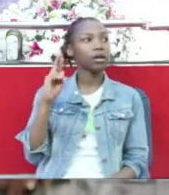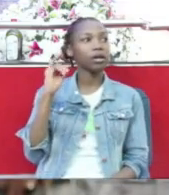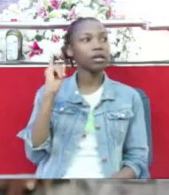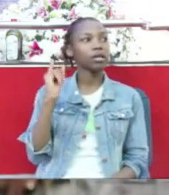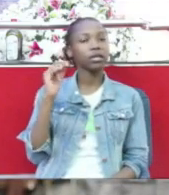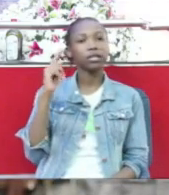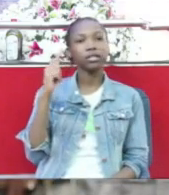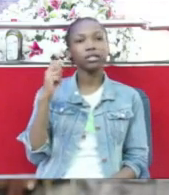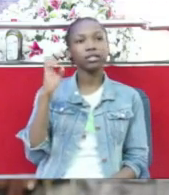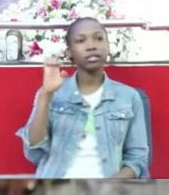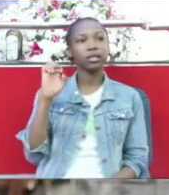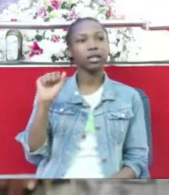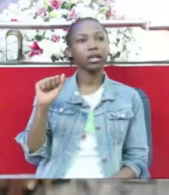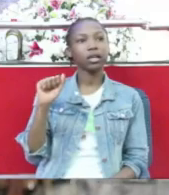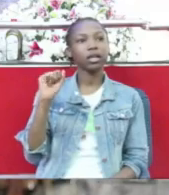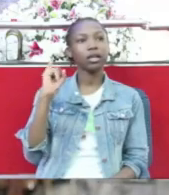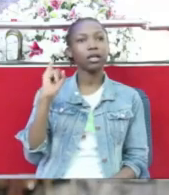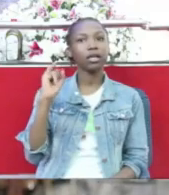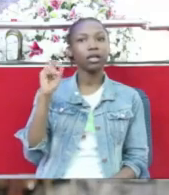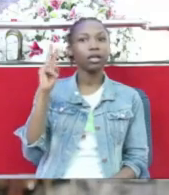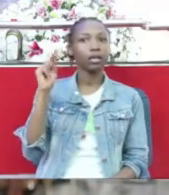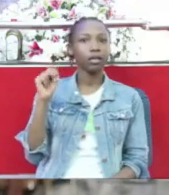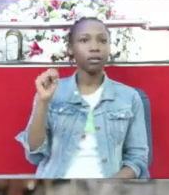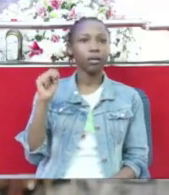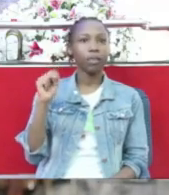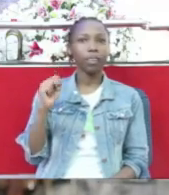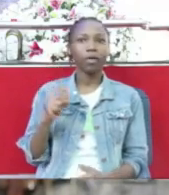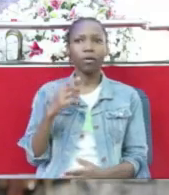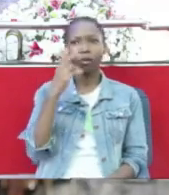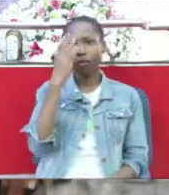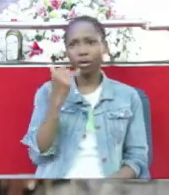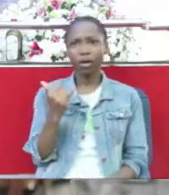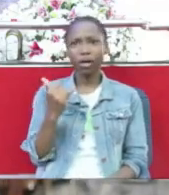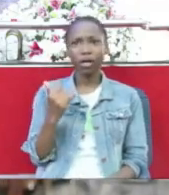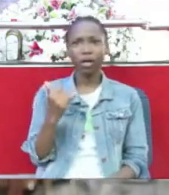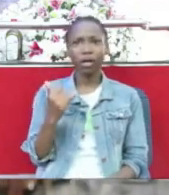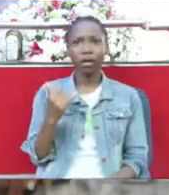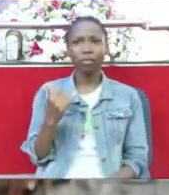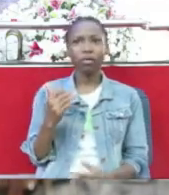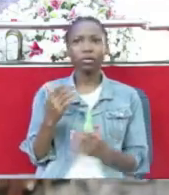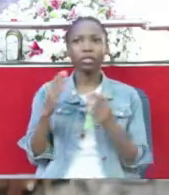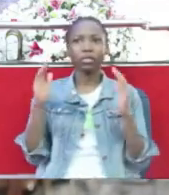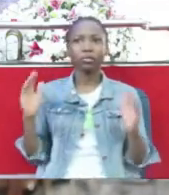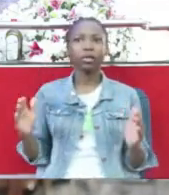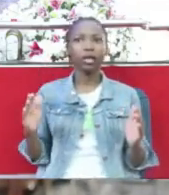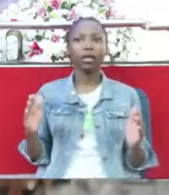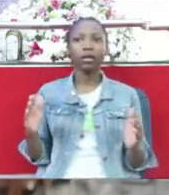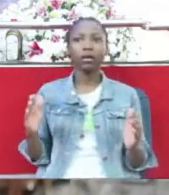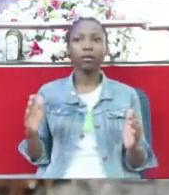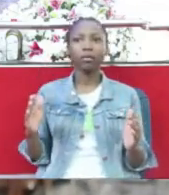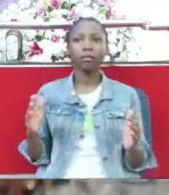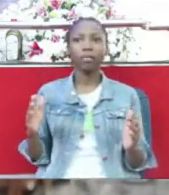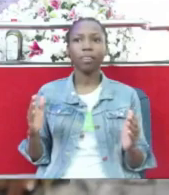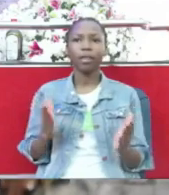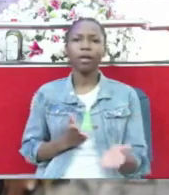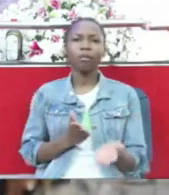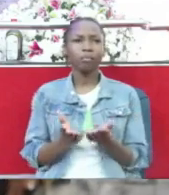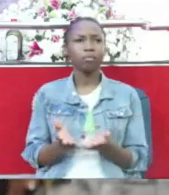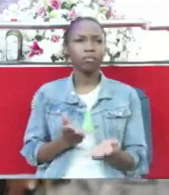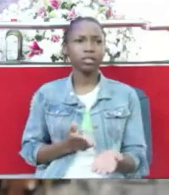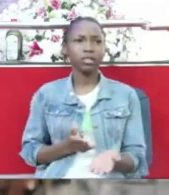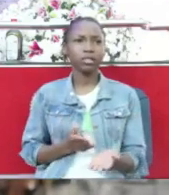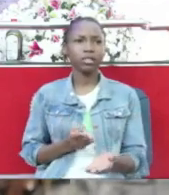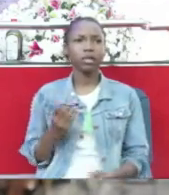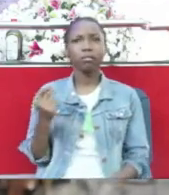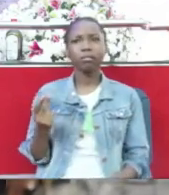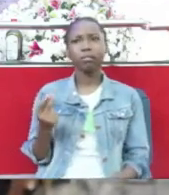The gospel spread massively. Then it came the time of the USA. Business, enterprise, money. Biashara.